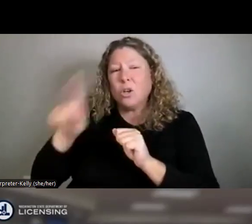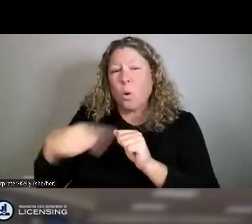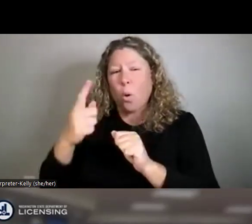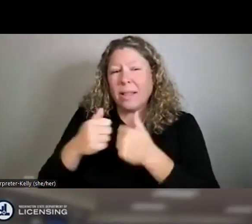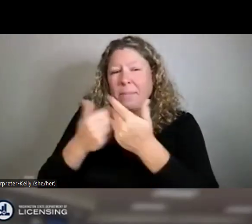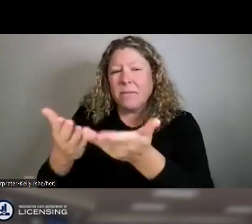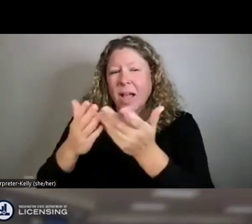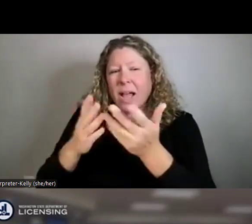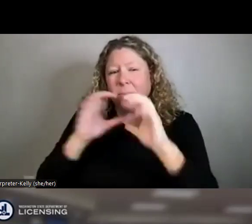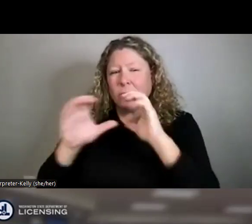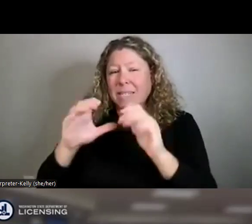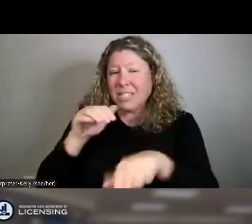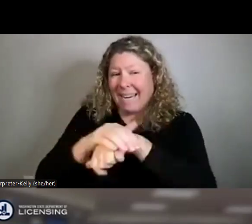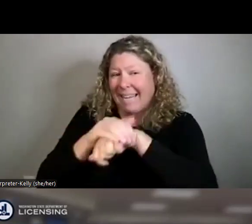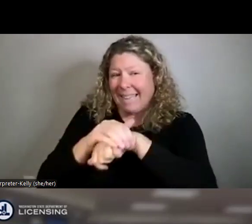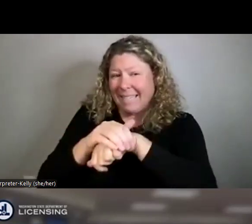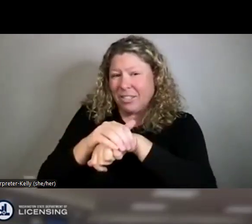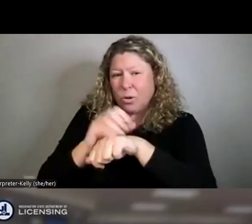English?